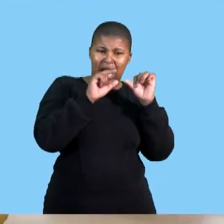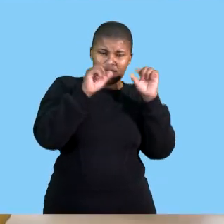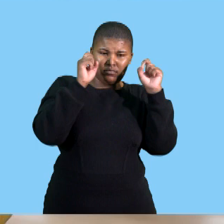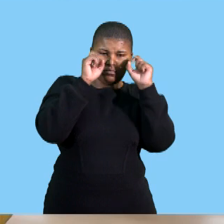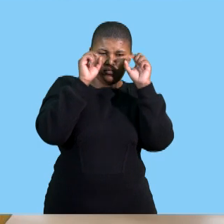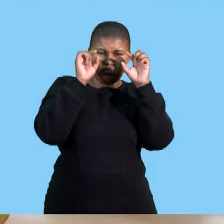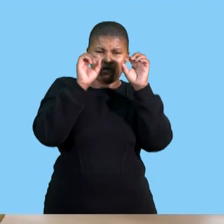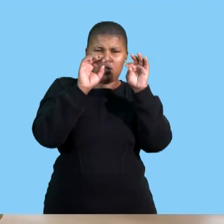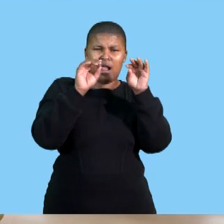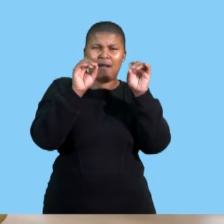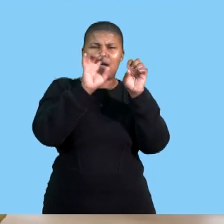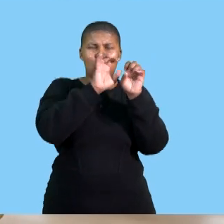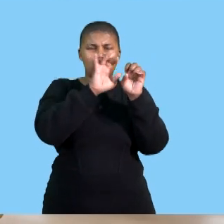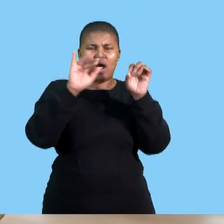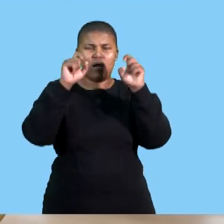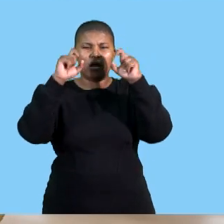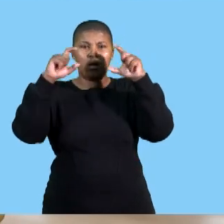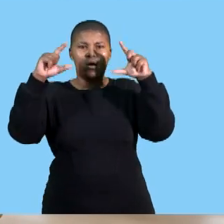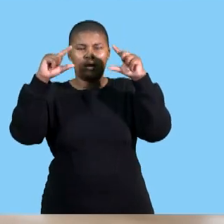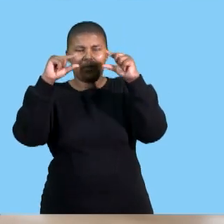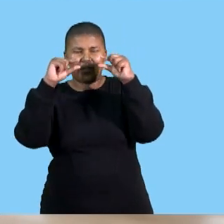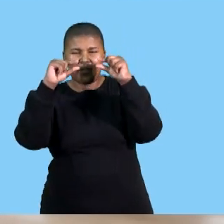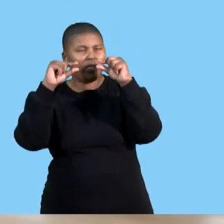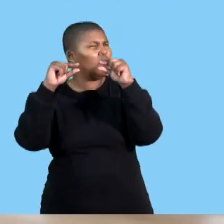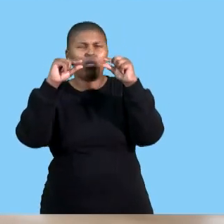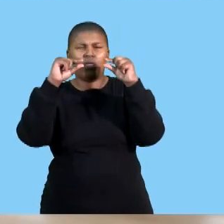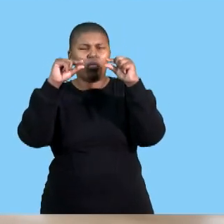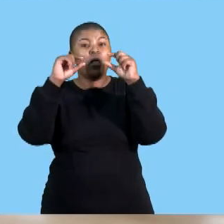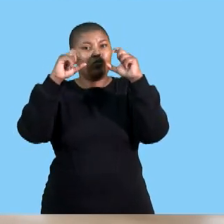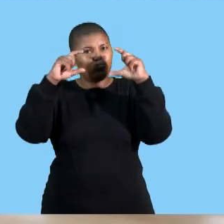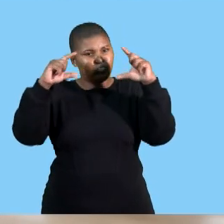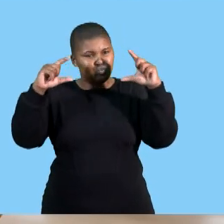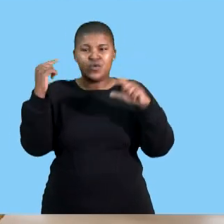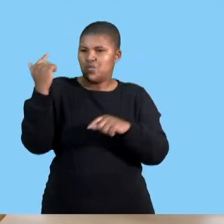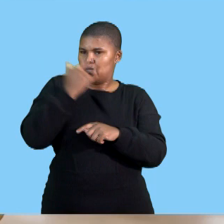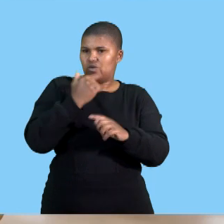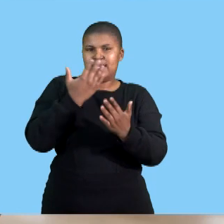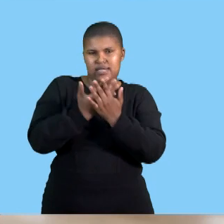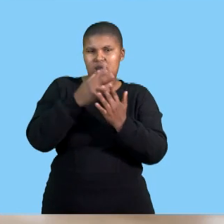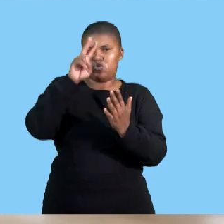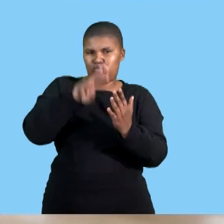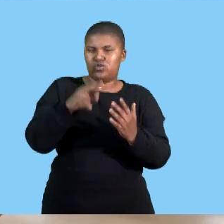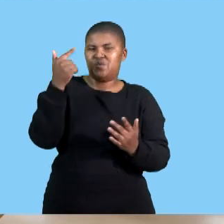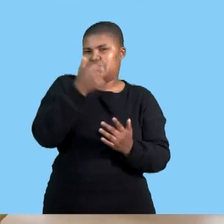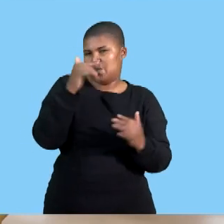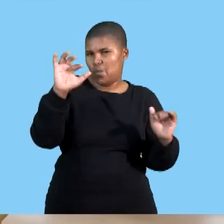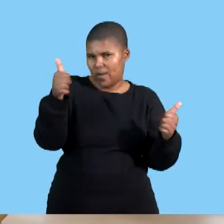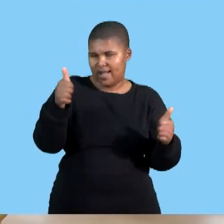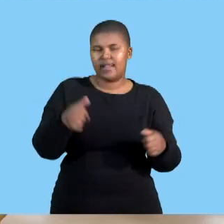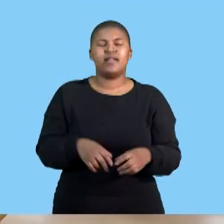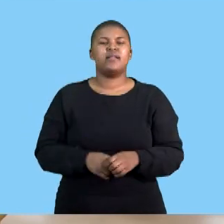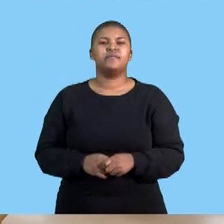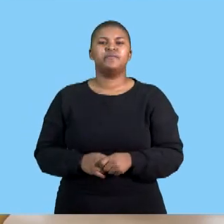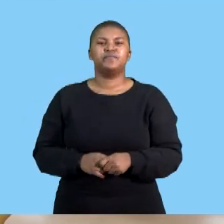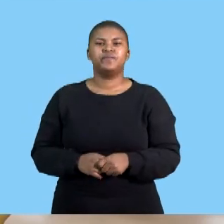is visible. Stakeholders or the audience that you're going to be presenting to are able to read what you have written on